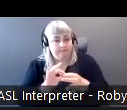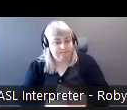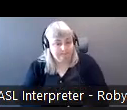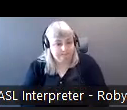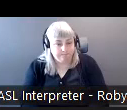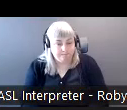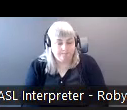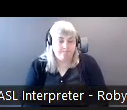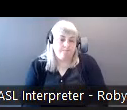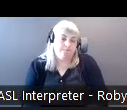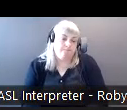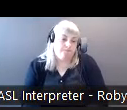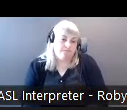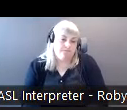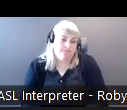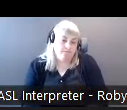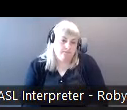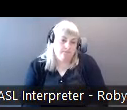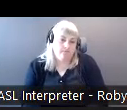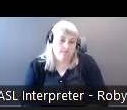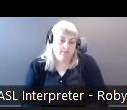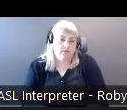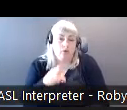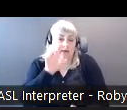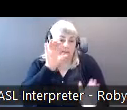So just take a look at this image.